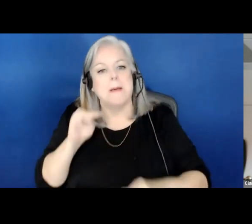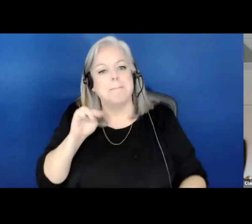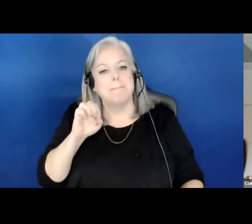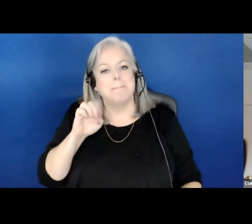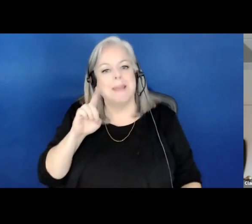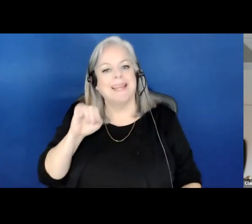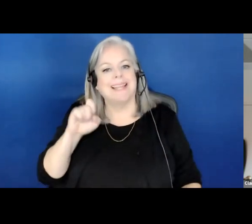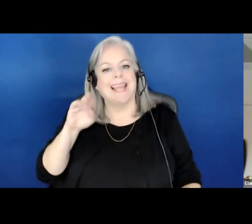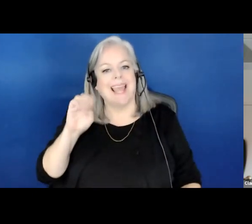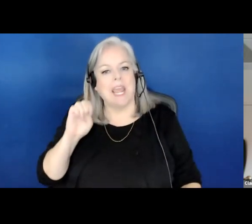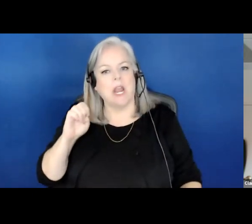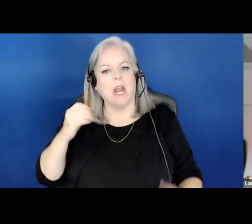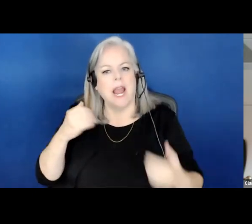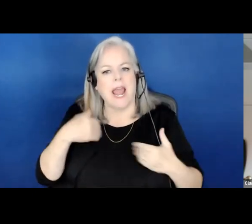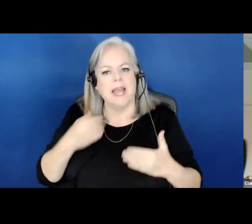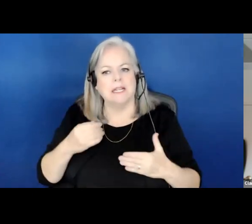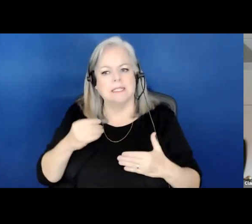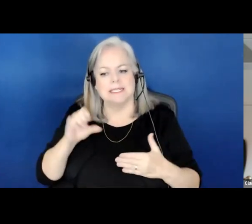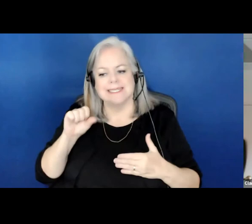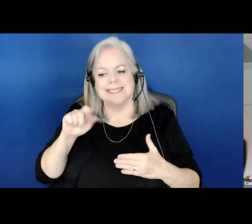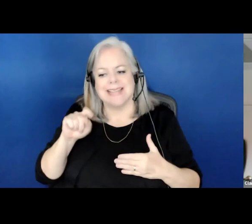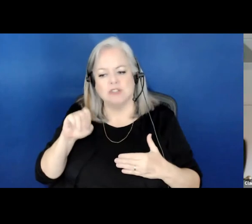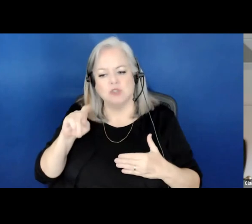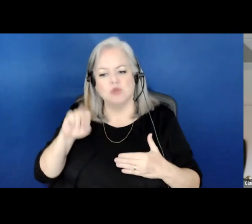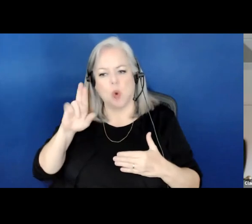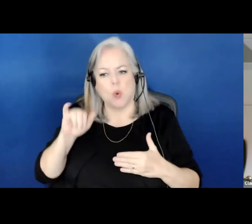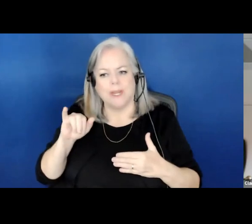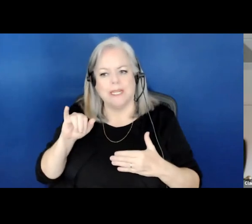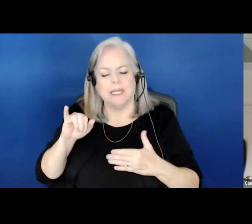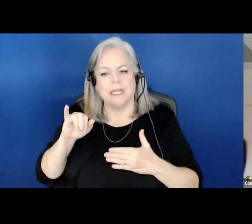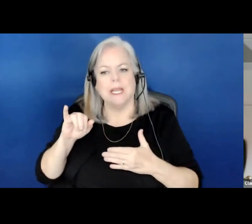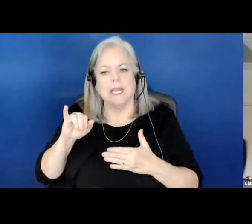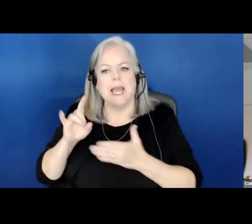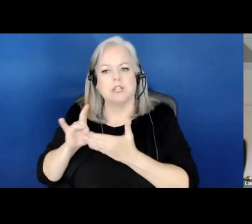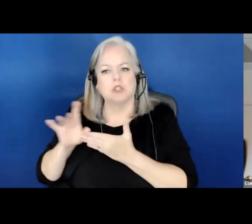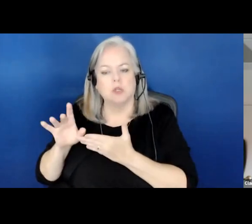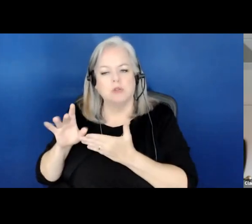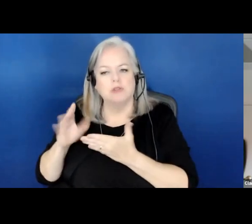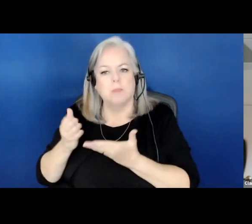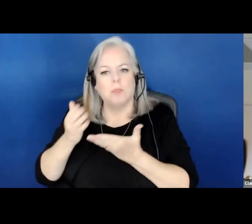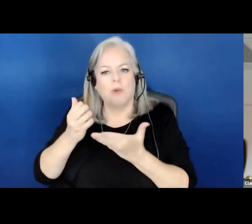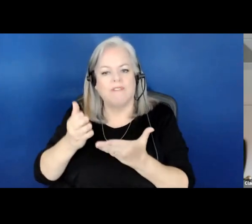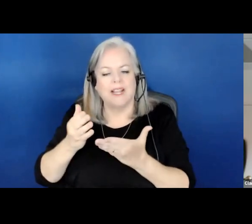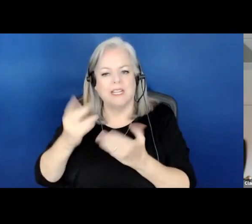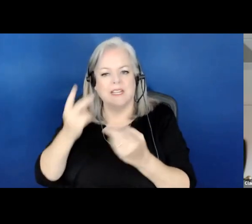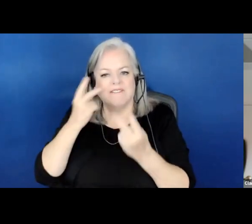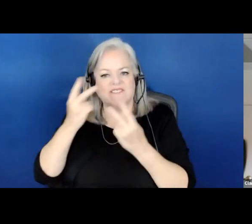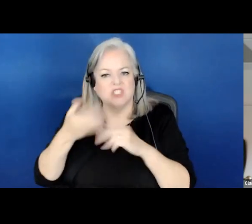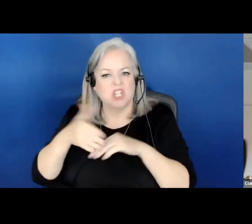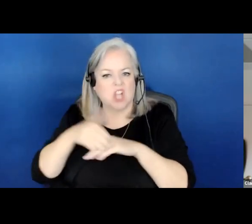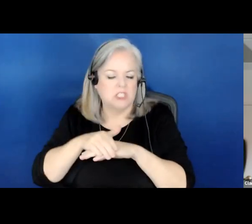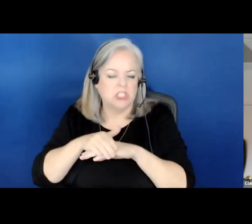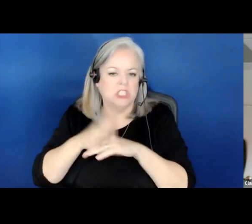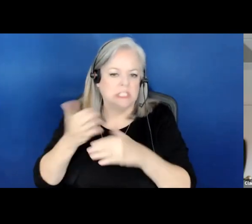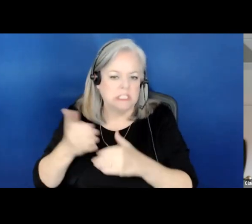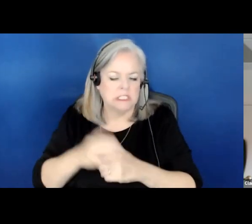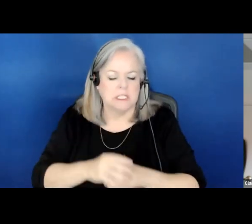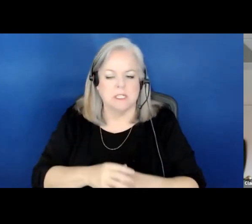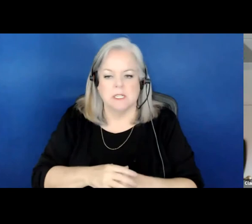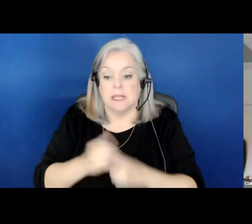statutory exclusion of providing vision coverage. And in